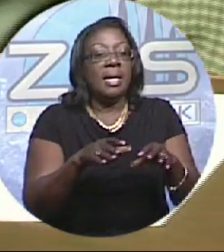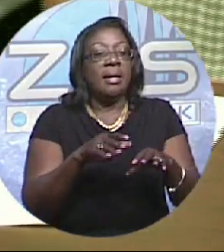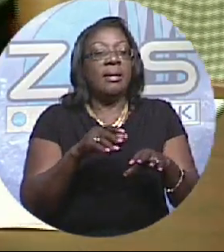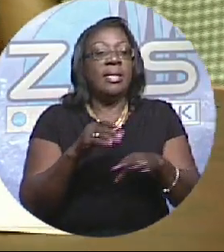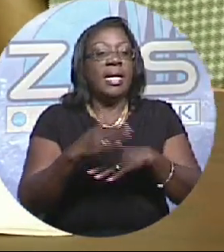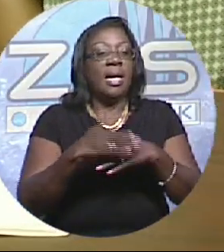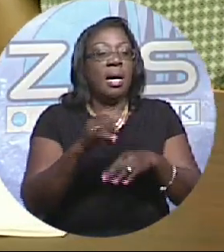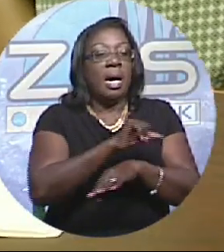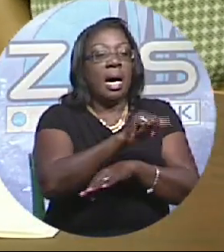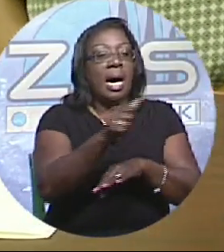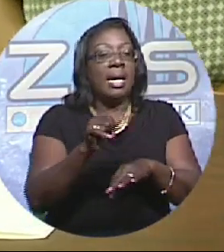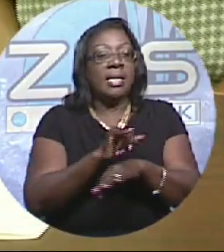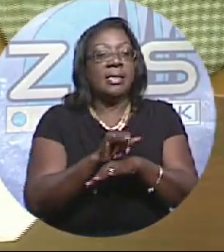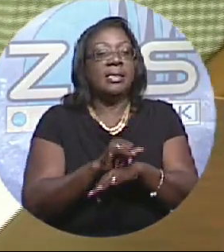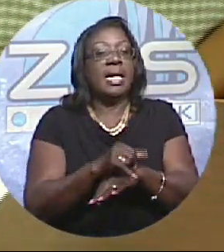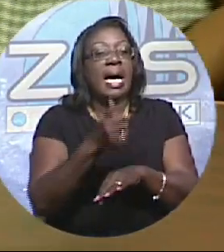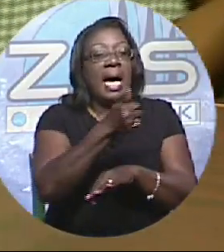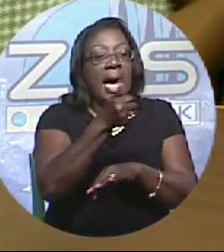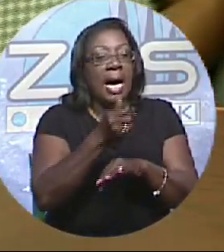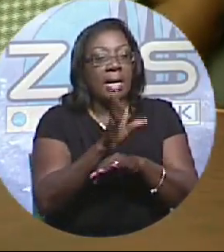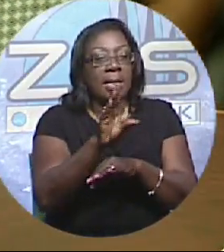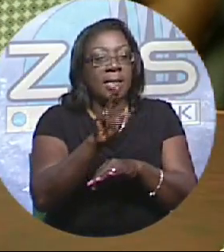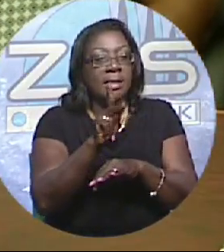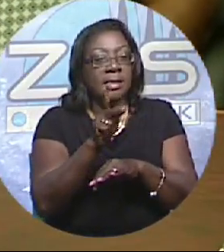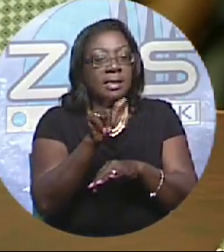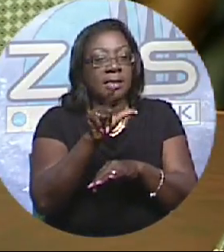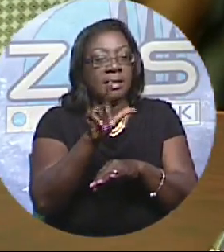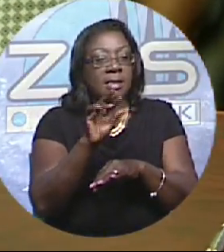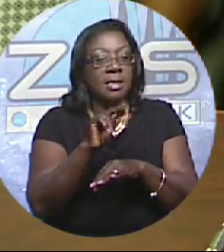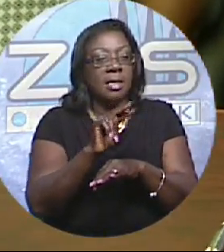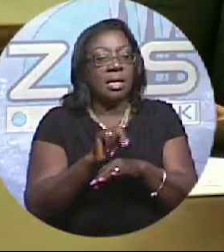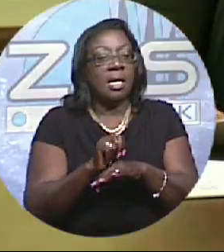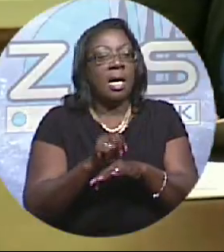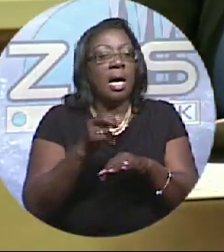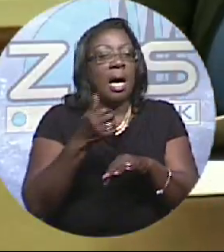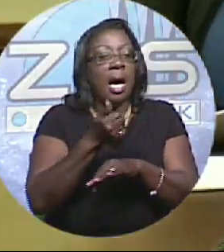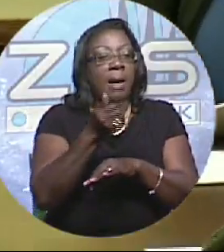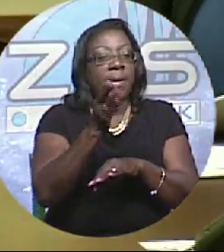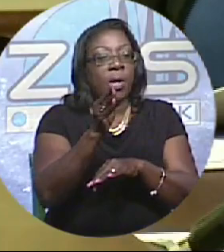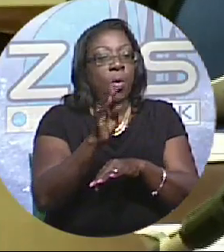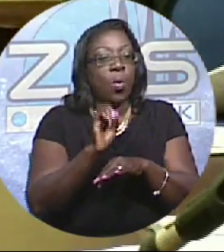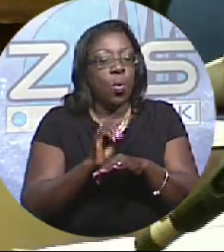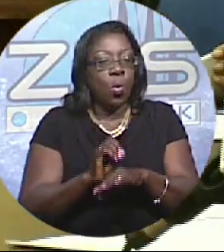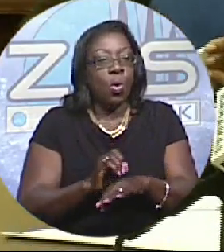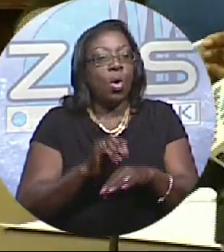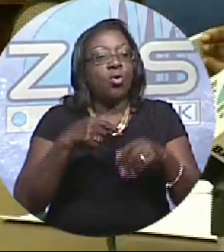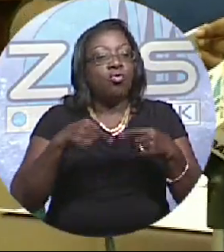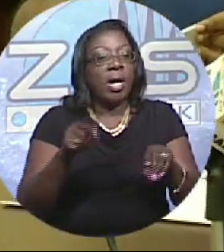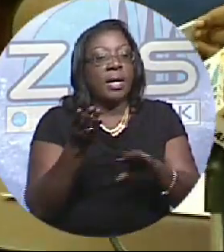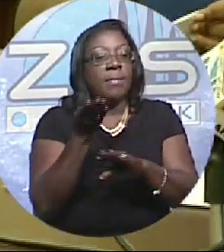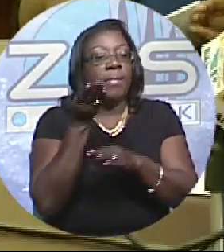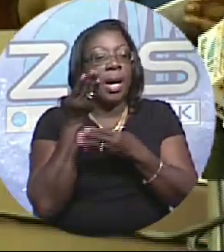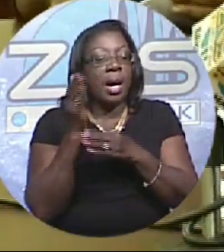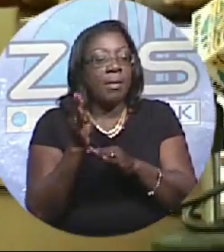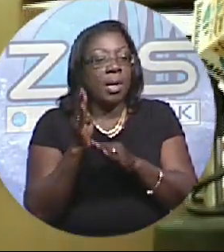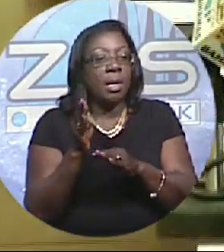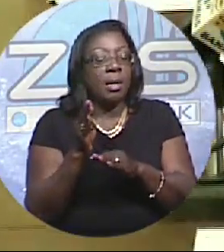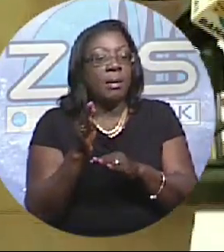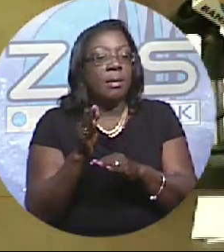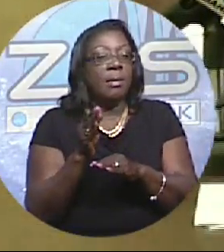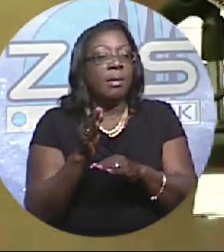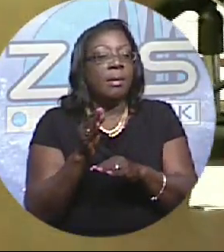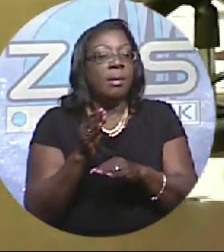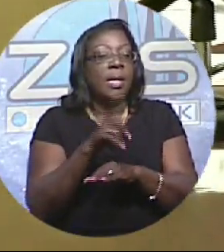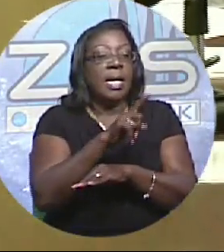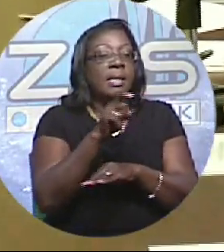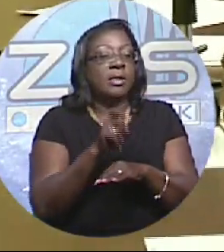Acklands, Crooked Island, Grand Bahama, Mayaguana, Great Exuma, and here New Providence. Minister of the Environment and Housing, the Honorable